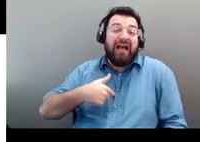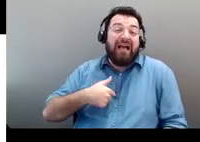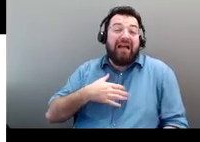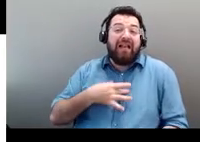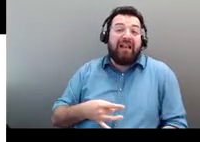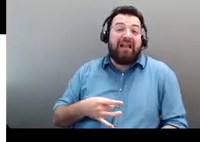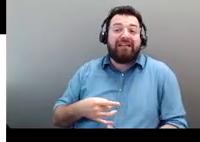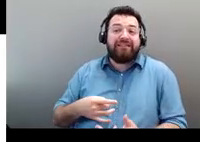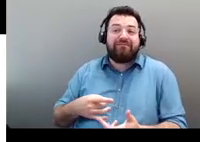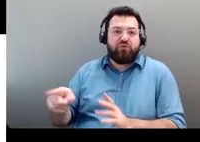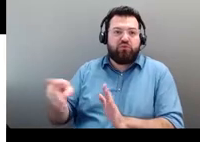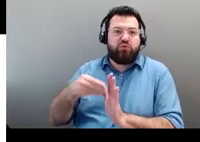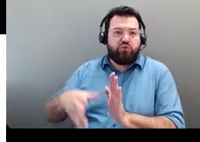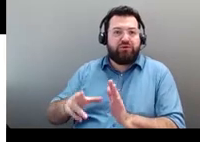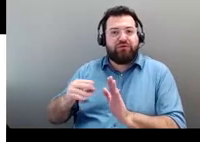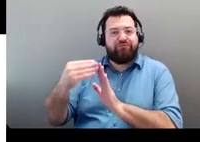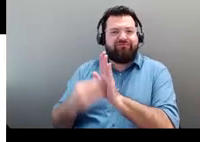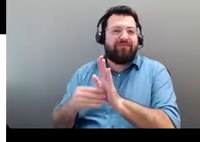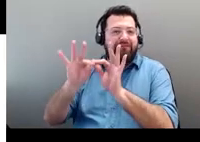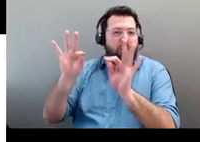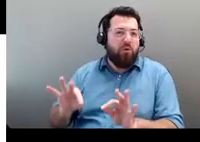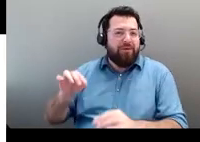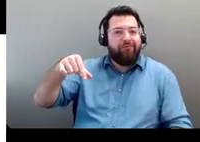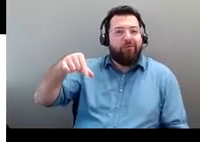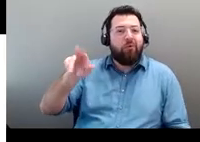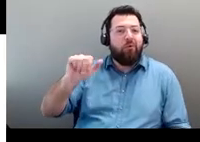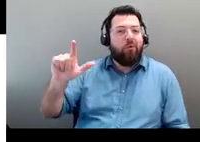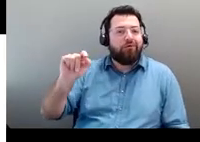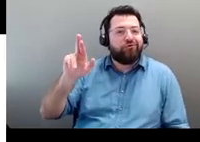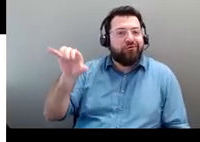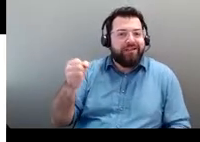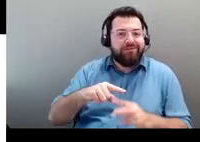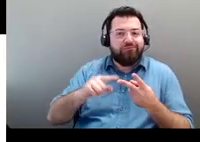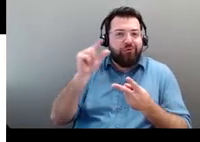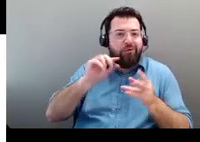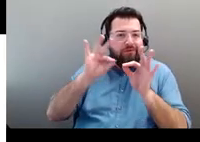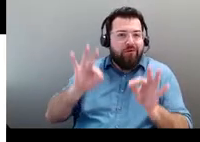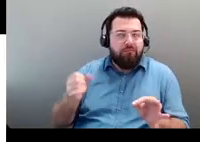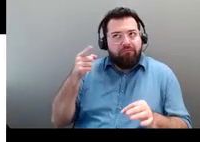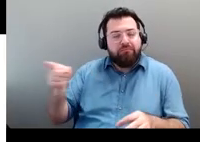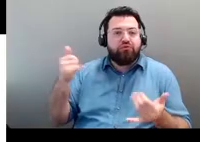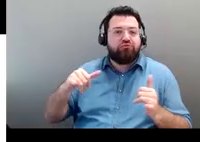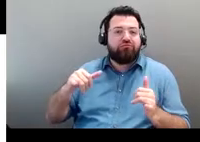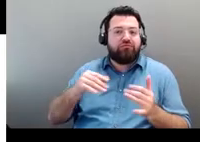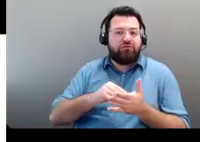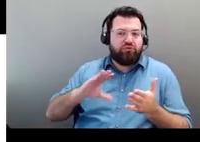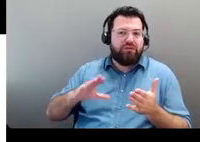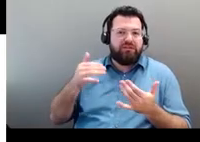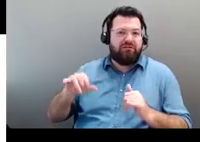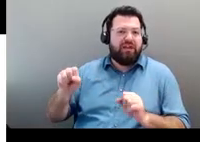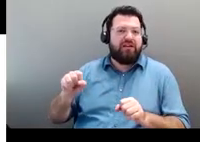a Qualtrics or a Google form, just because, I mean, students can still generate their reflections sometimes.